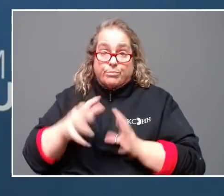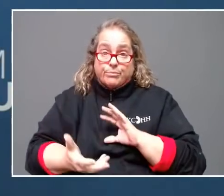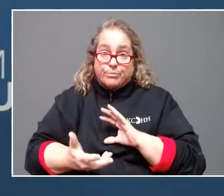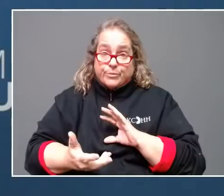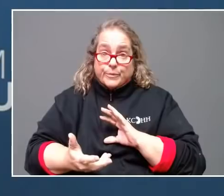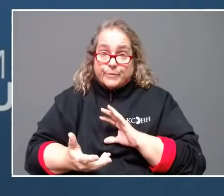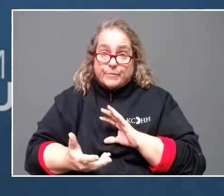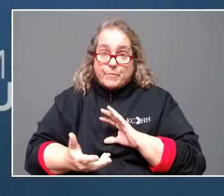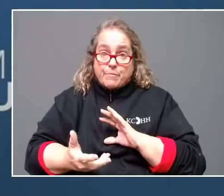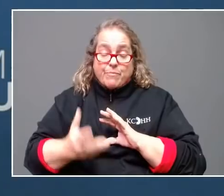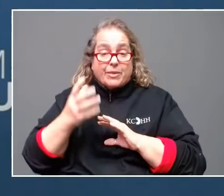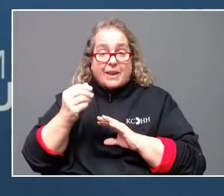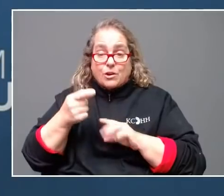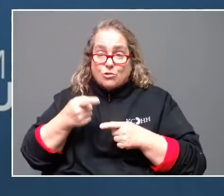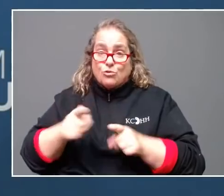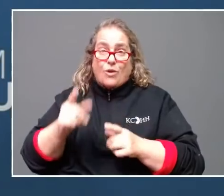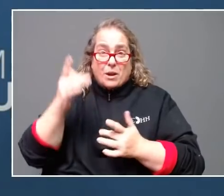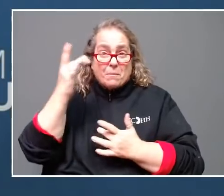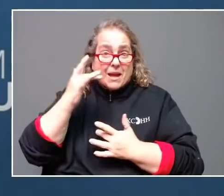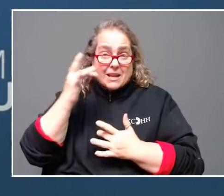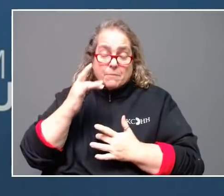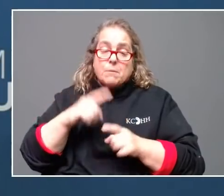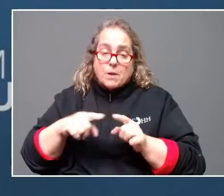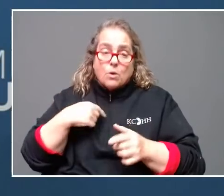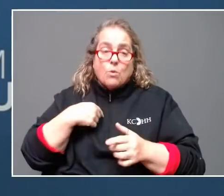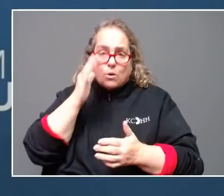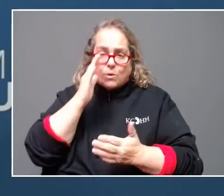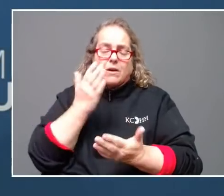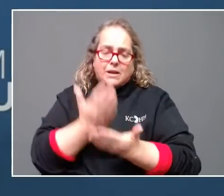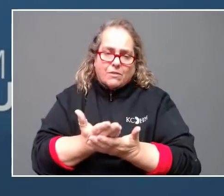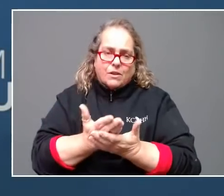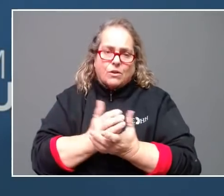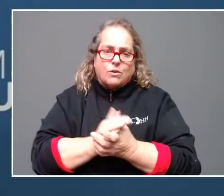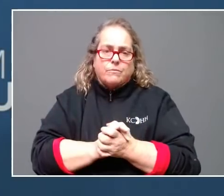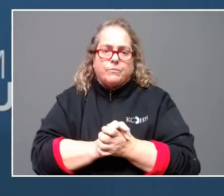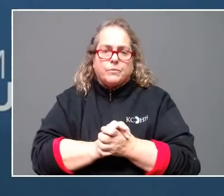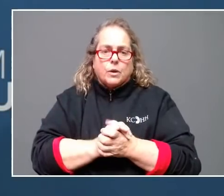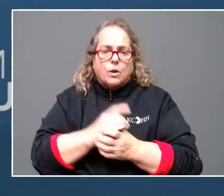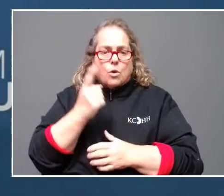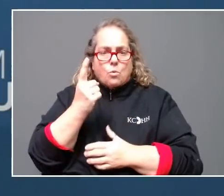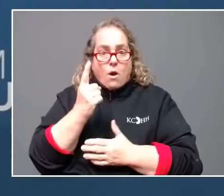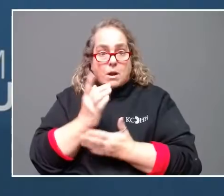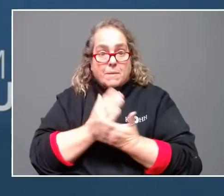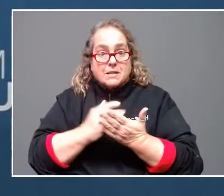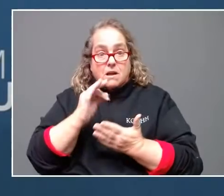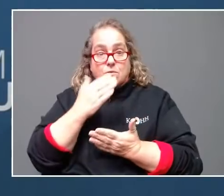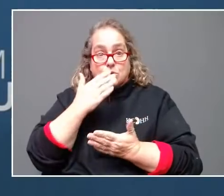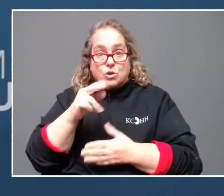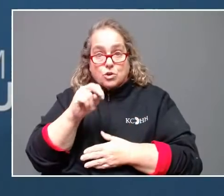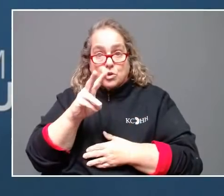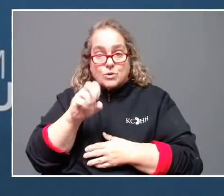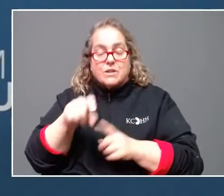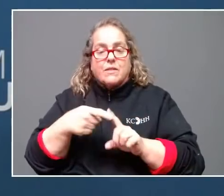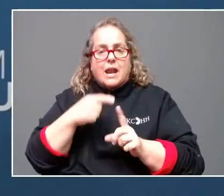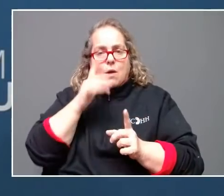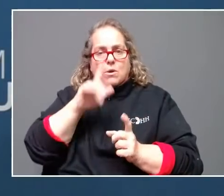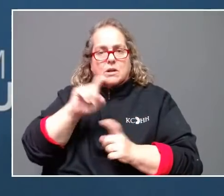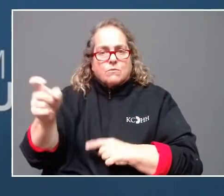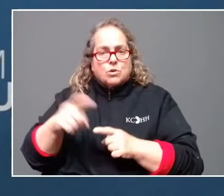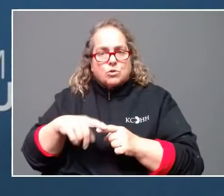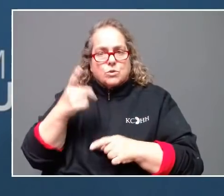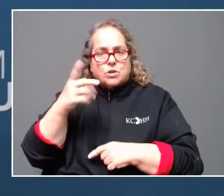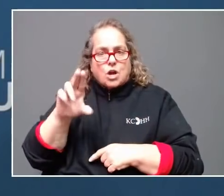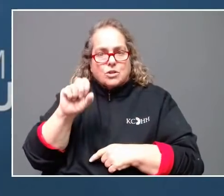of a pandemic. But again, we'll get there. One piece of good news, and then I'll turn it over to Dr. Steck.